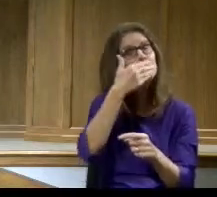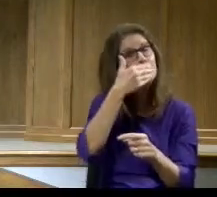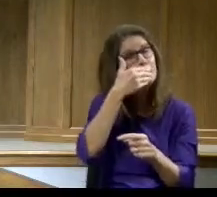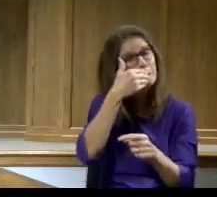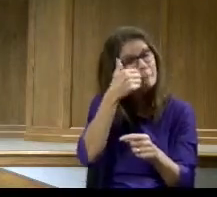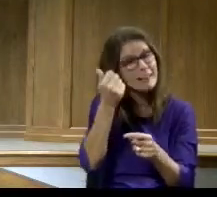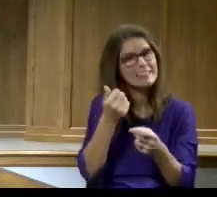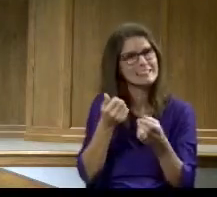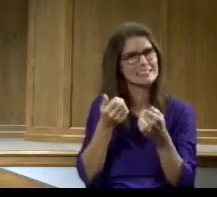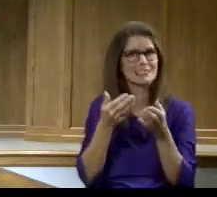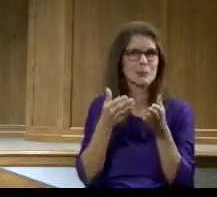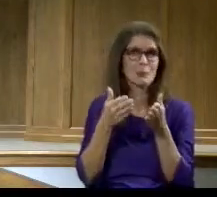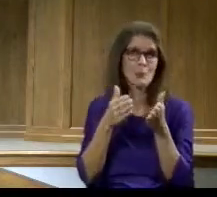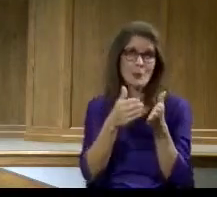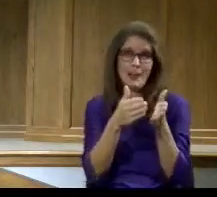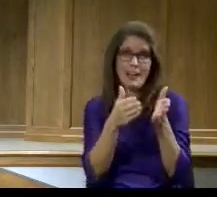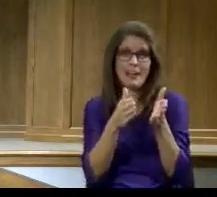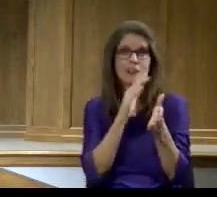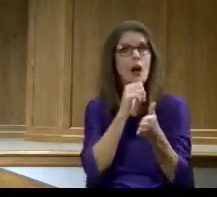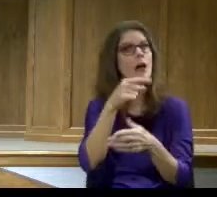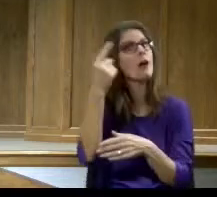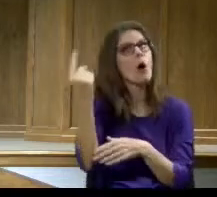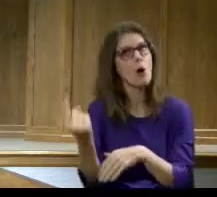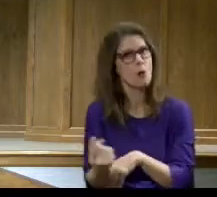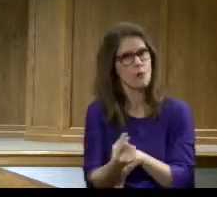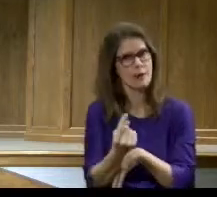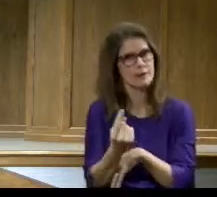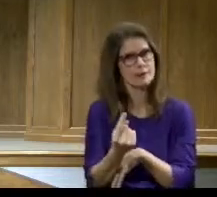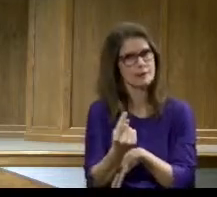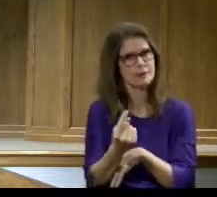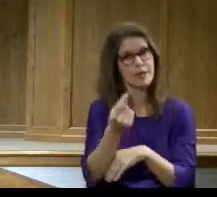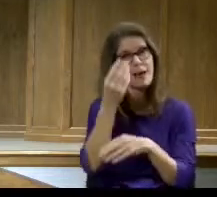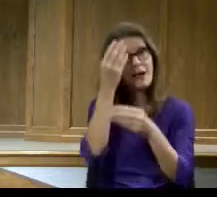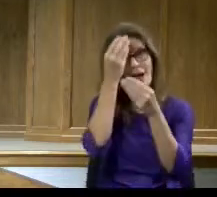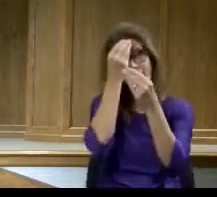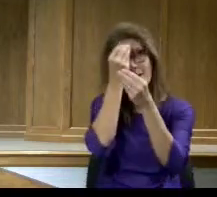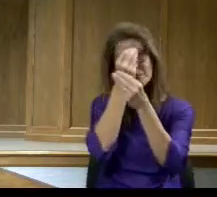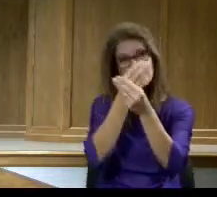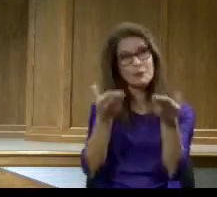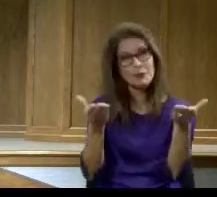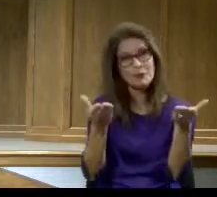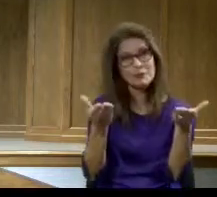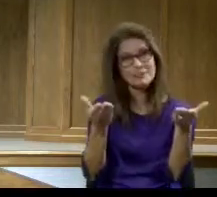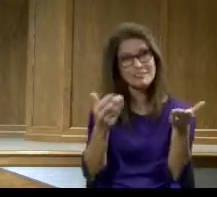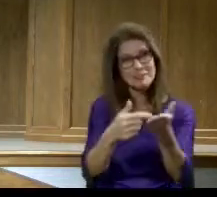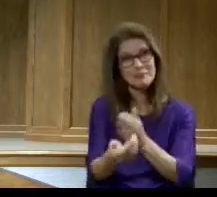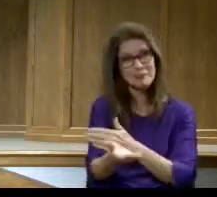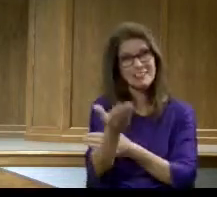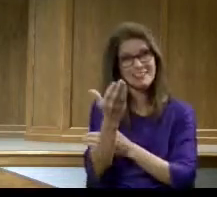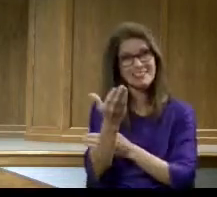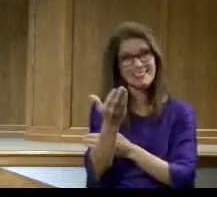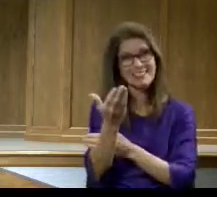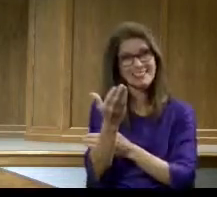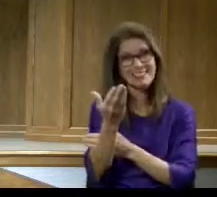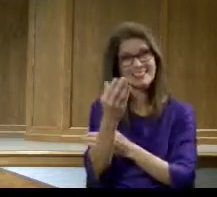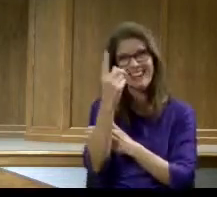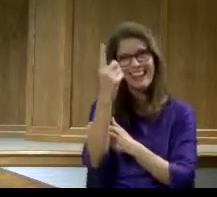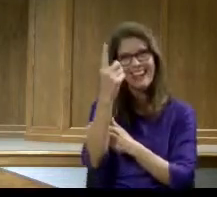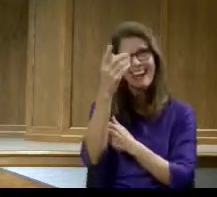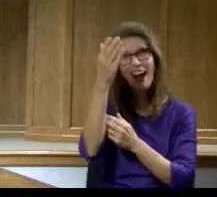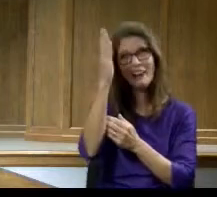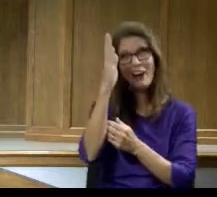Not always. Let me tell you some good news this morning about our God. He has never made